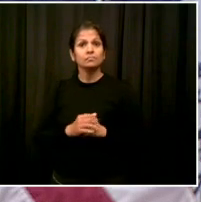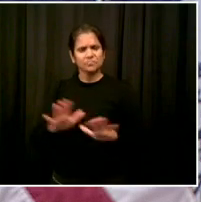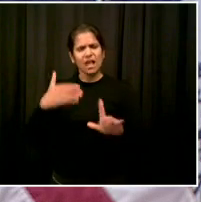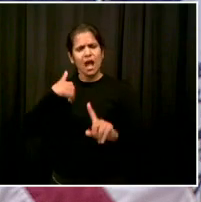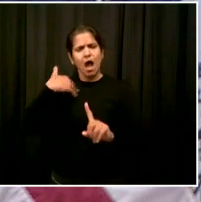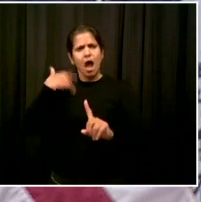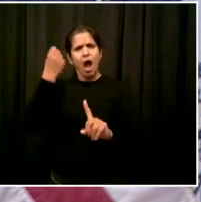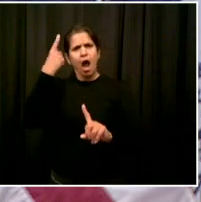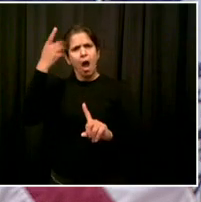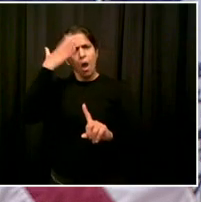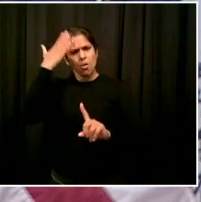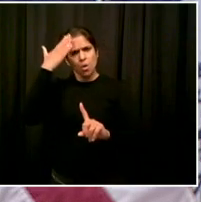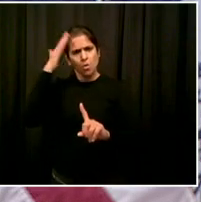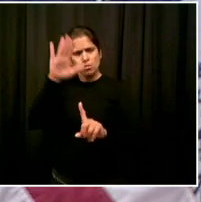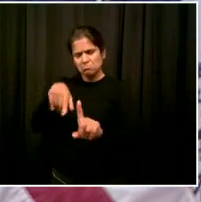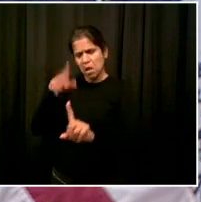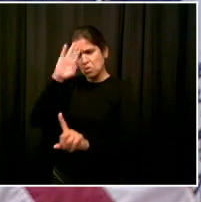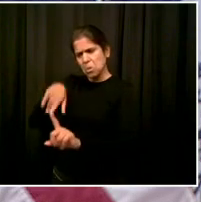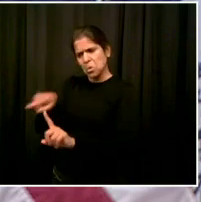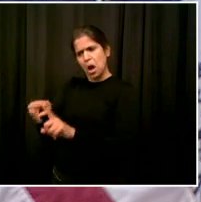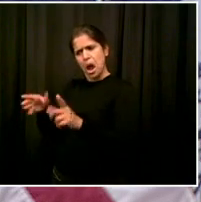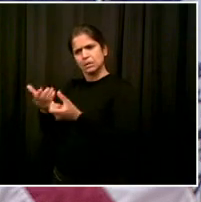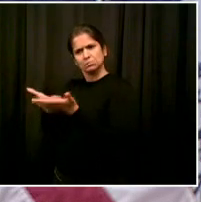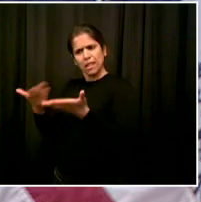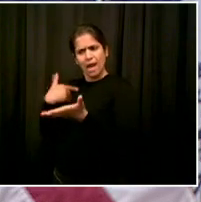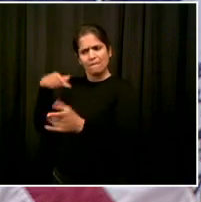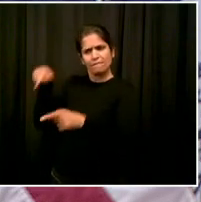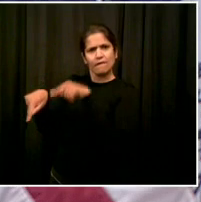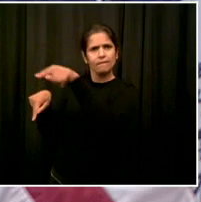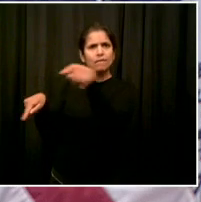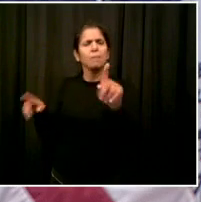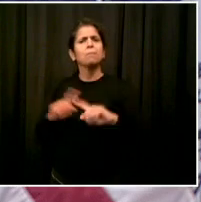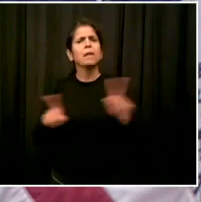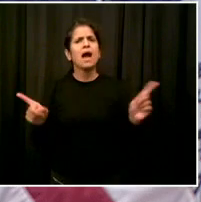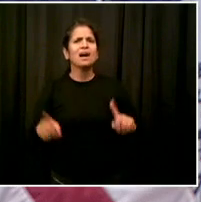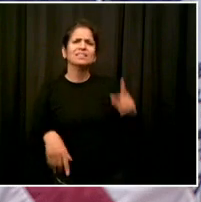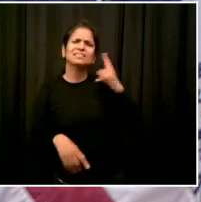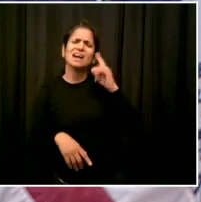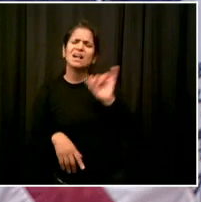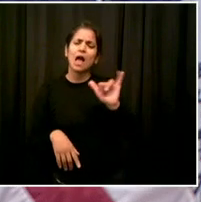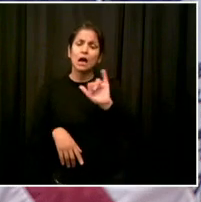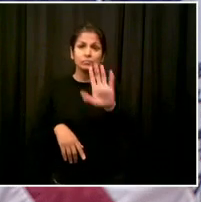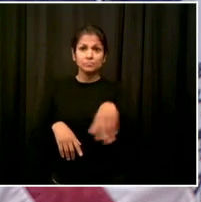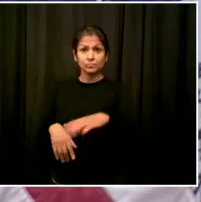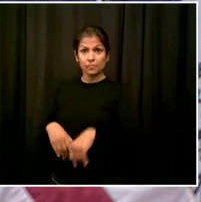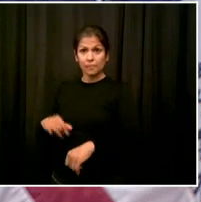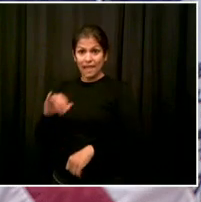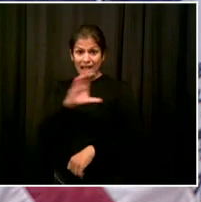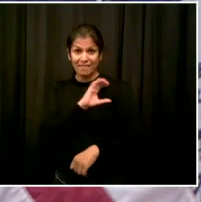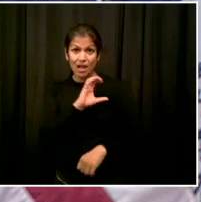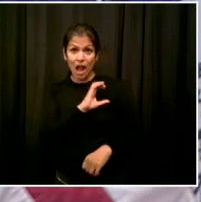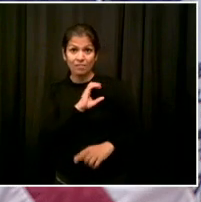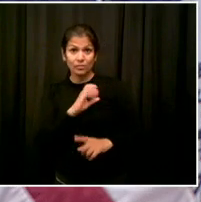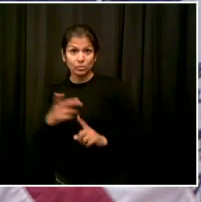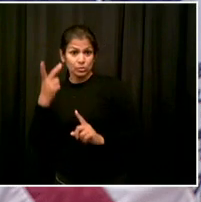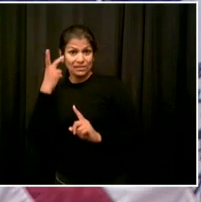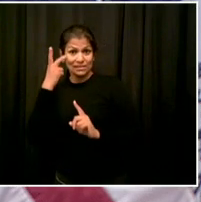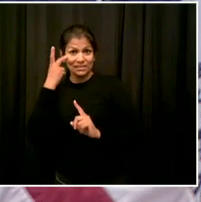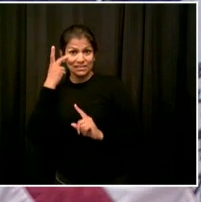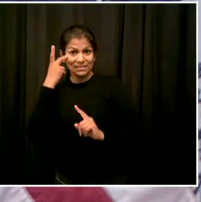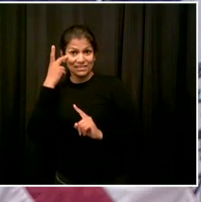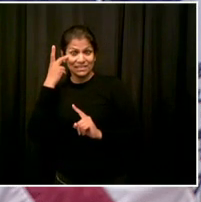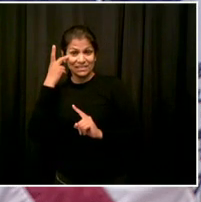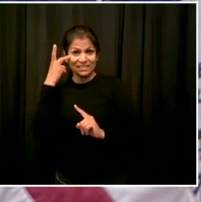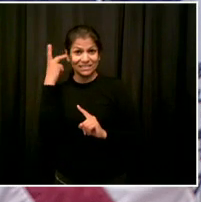as kids were shooting fireworks at each other. They haven't done anything. There's a sense that you're unwilling to use the police to vigorously enforce the law, and that